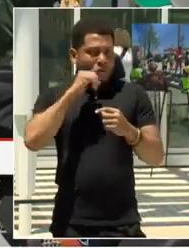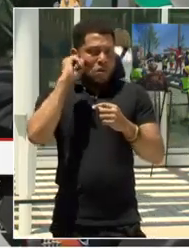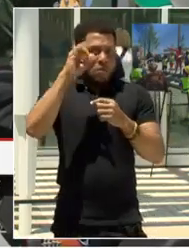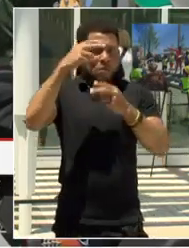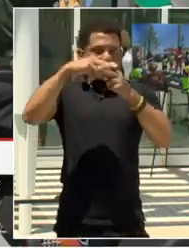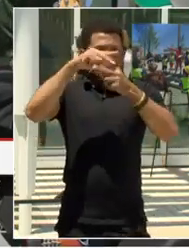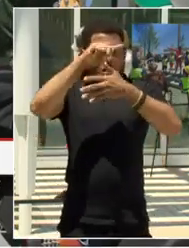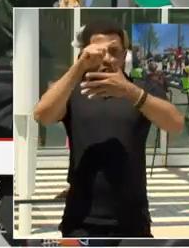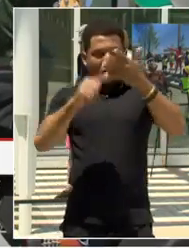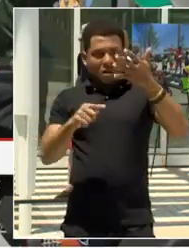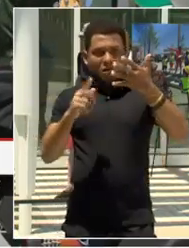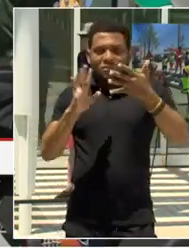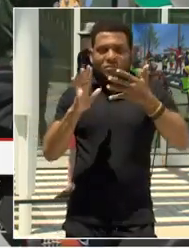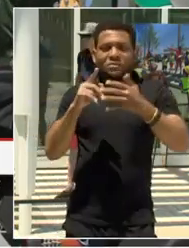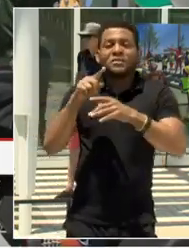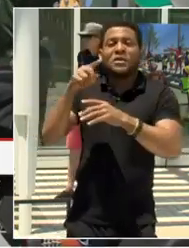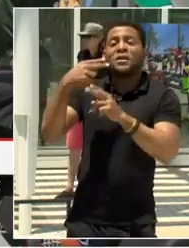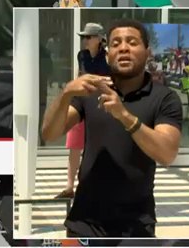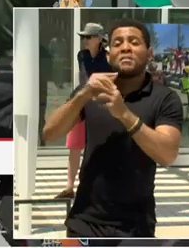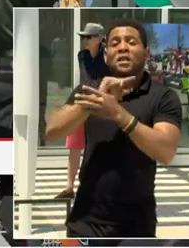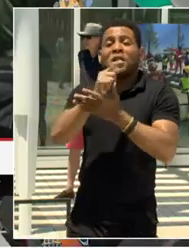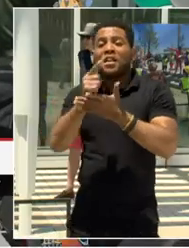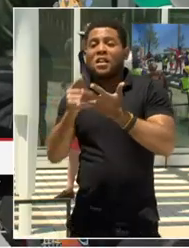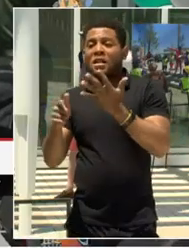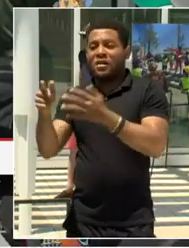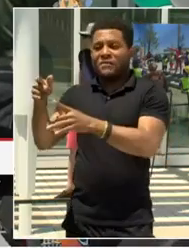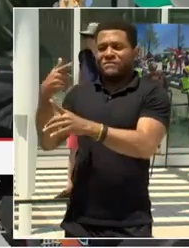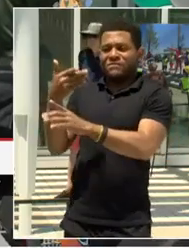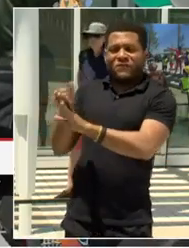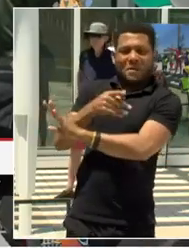and the unsung heroes. I just want to thank everyone, but it